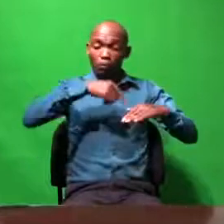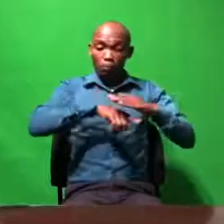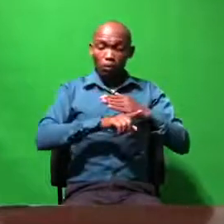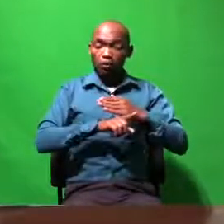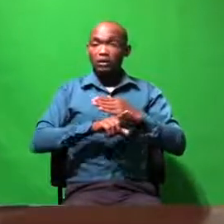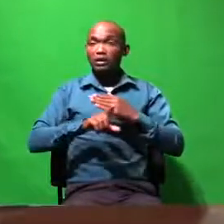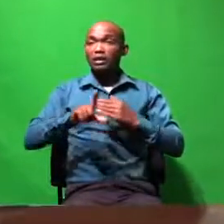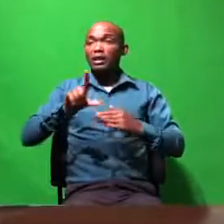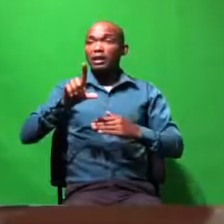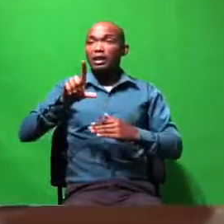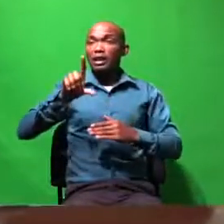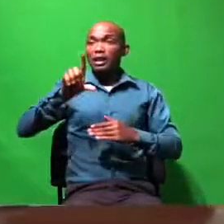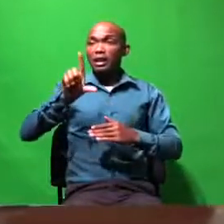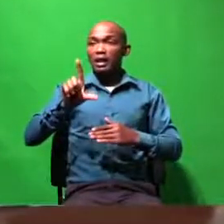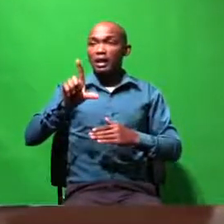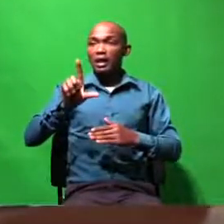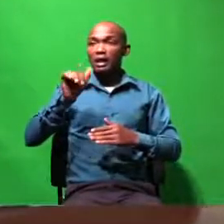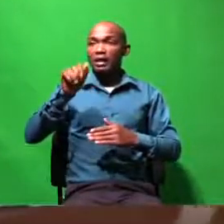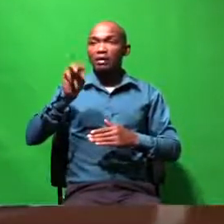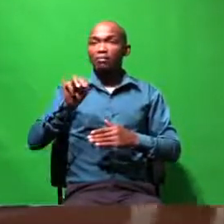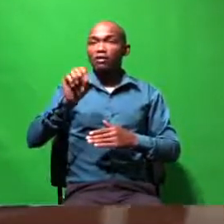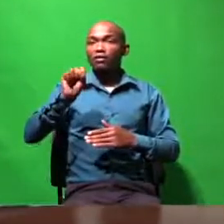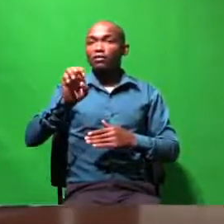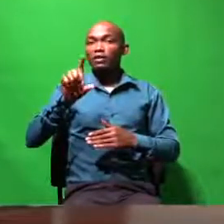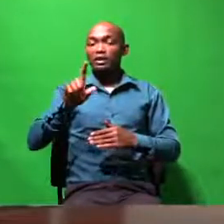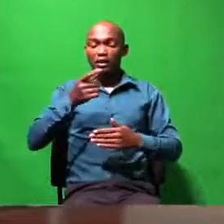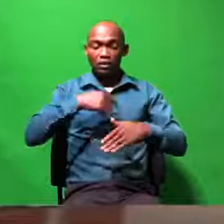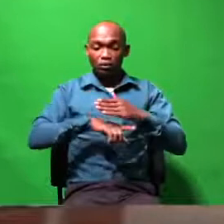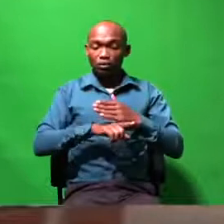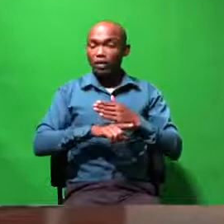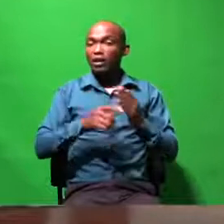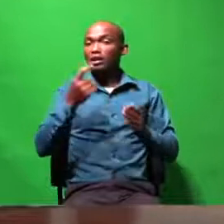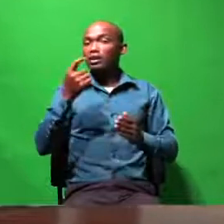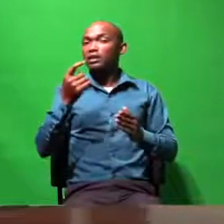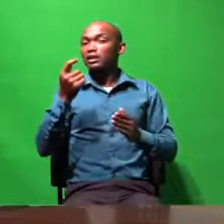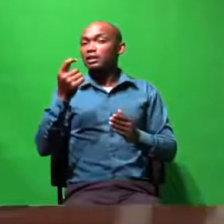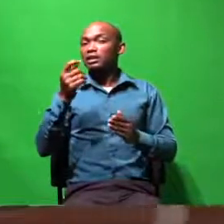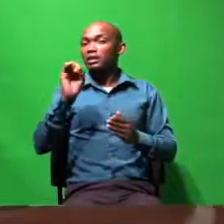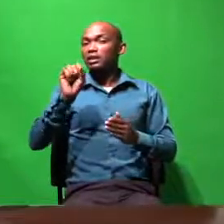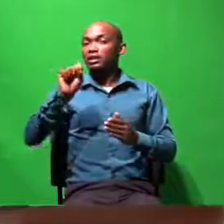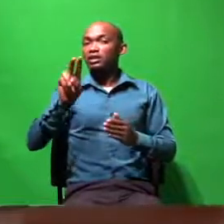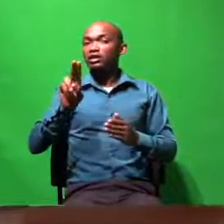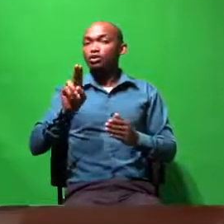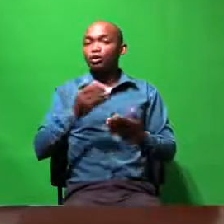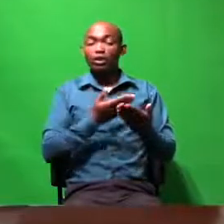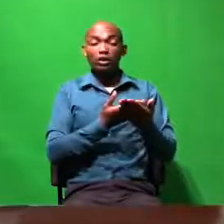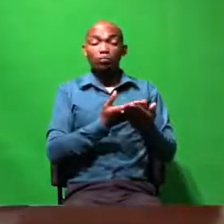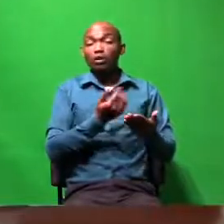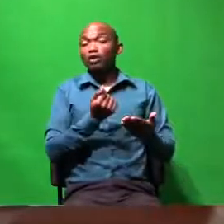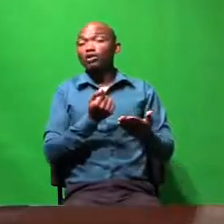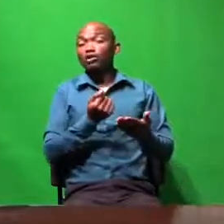lymph vessels near to the tissue cell, purposely to remove